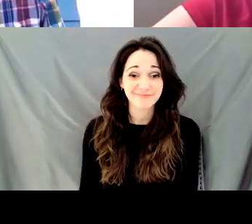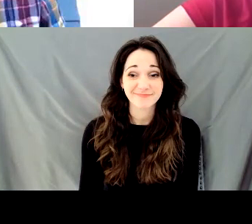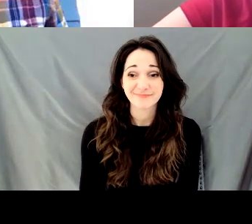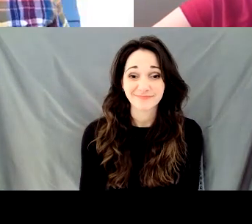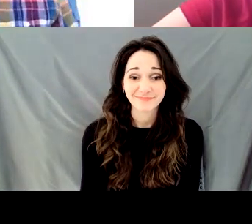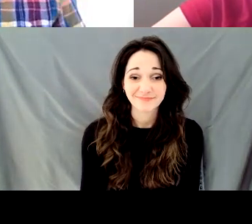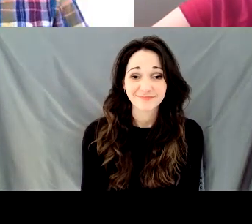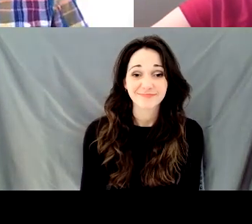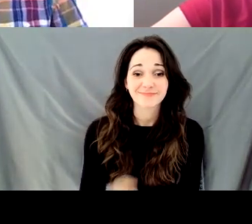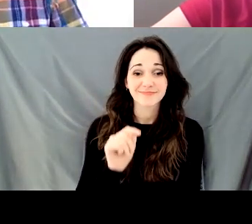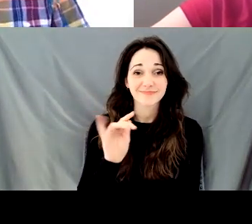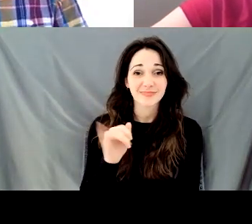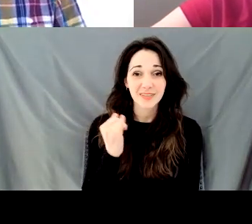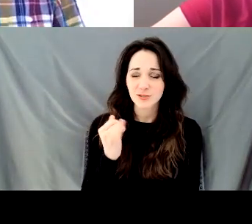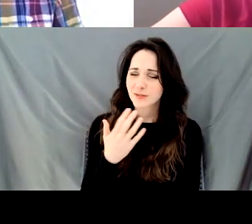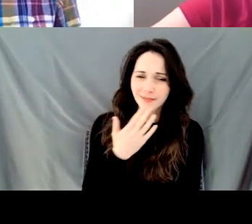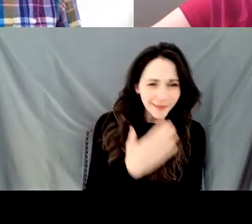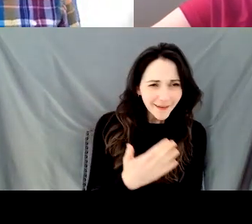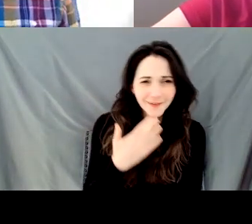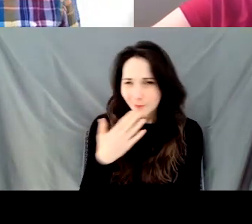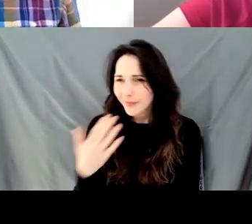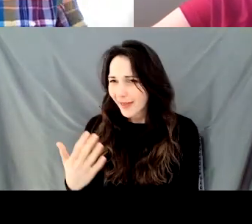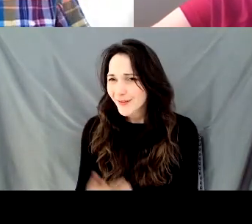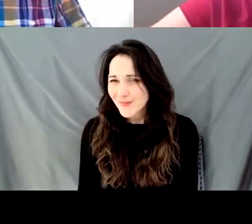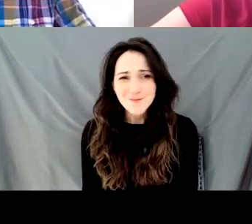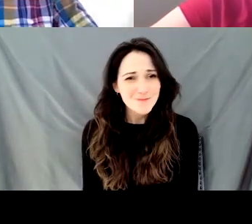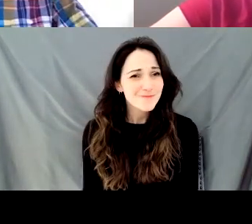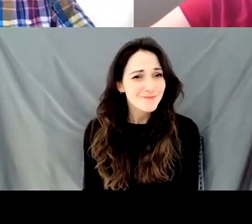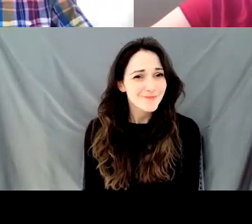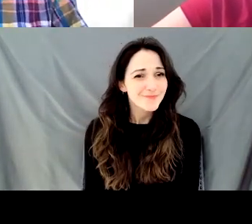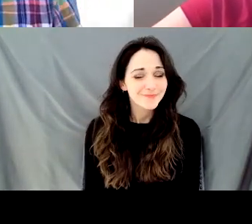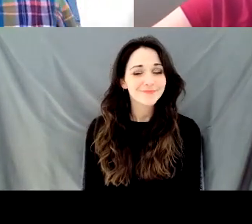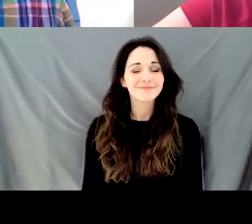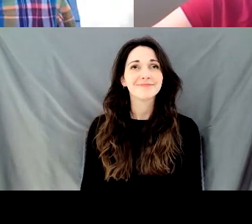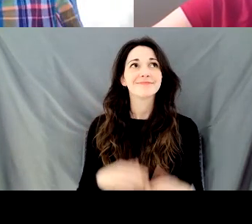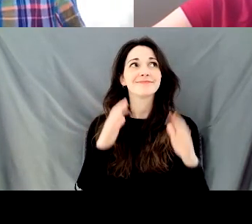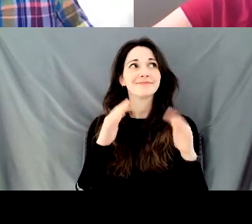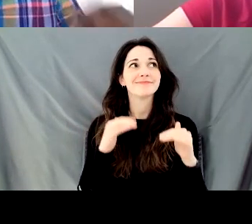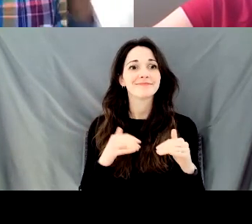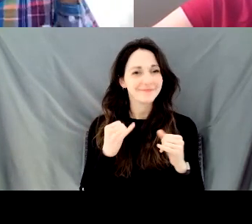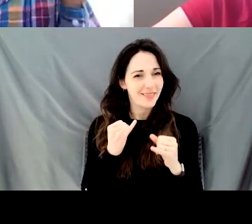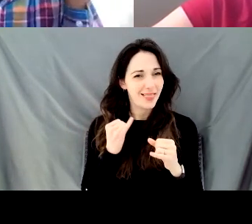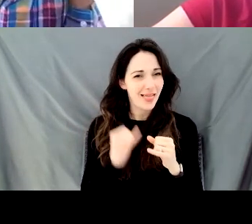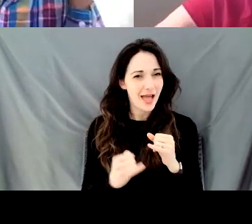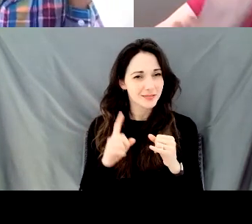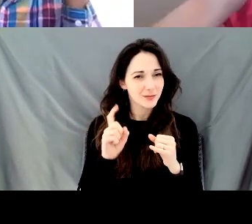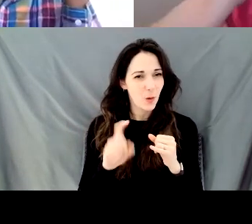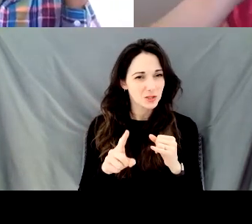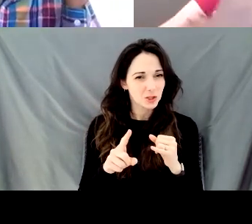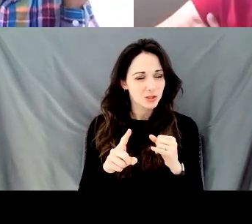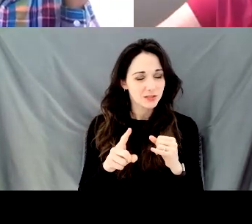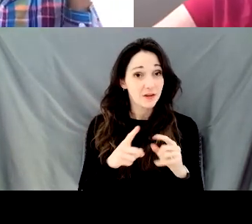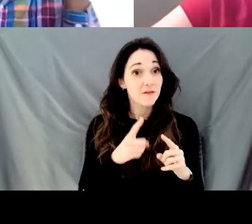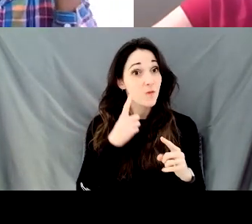Thank you both. All right, so my last question that I